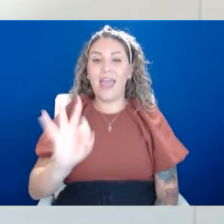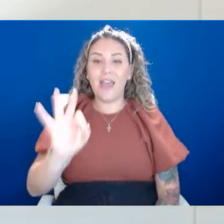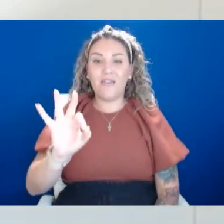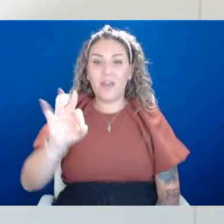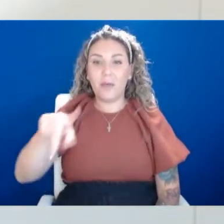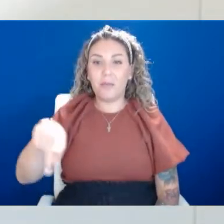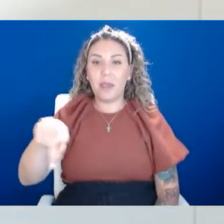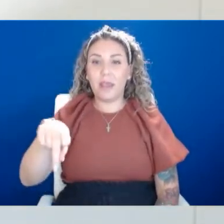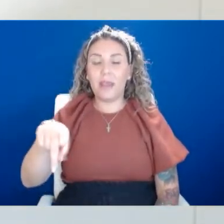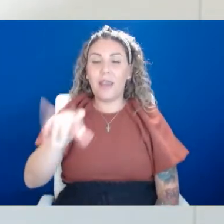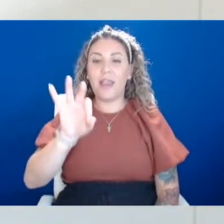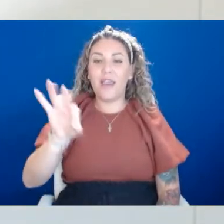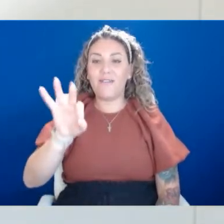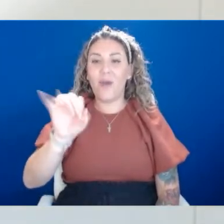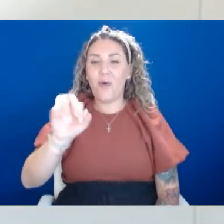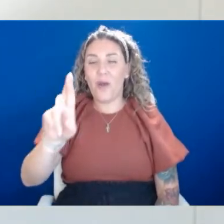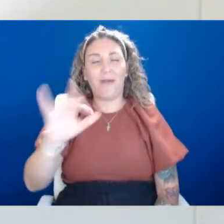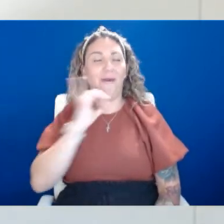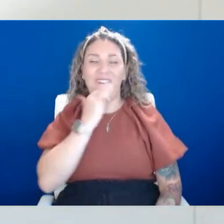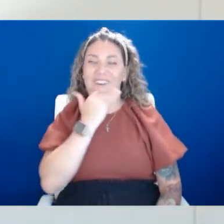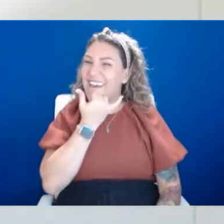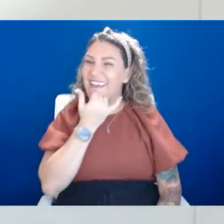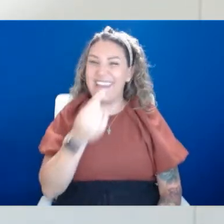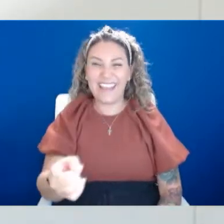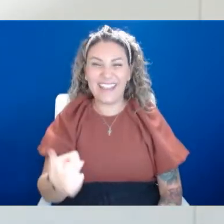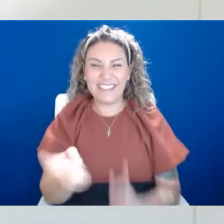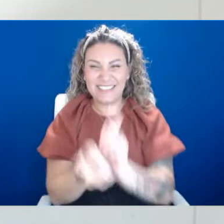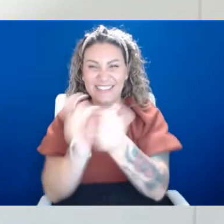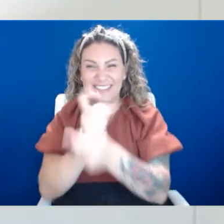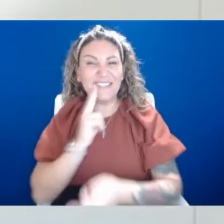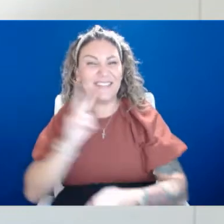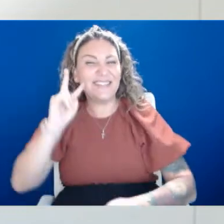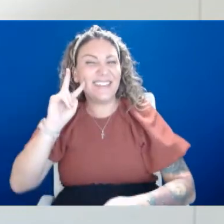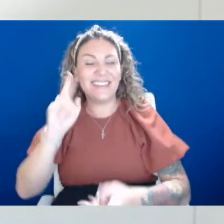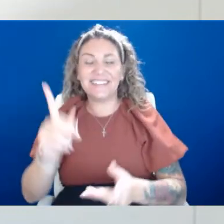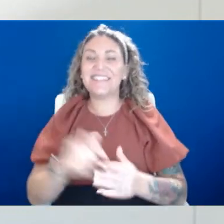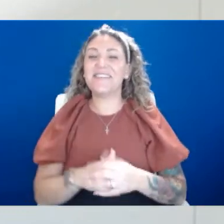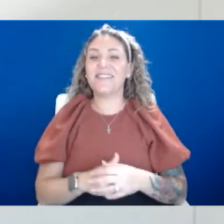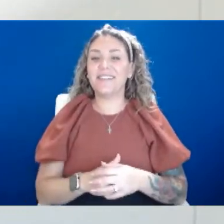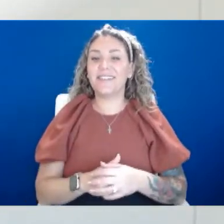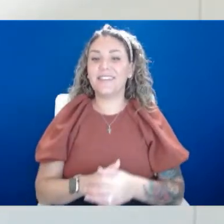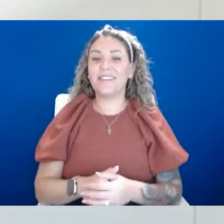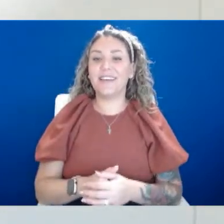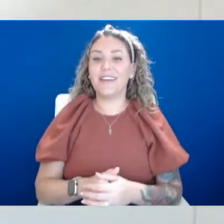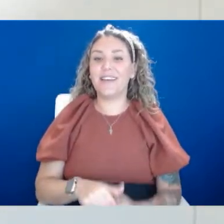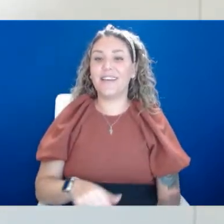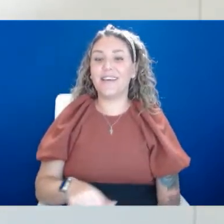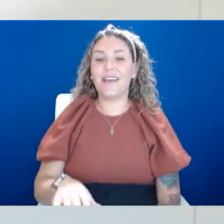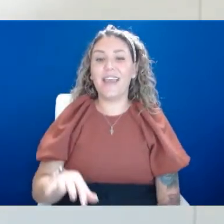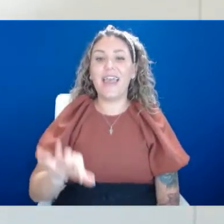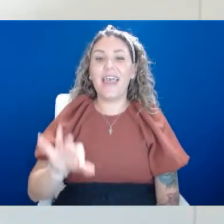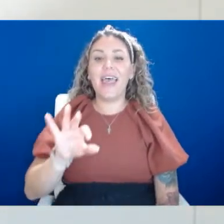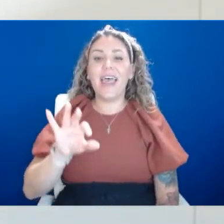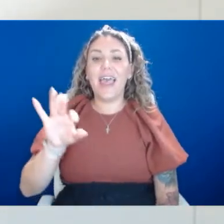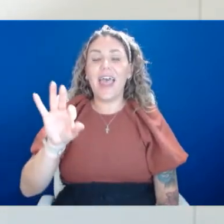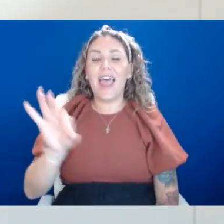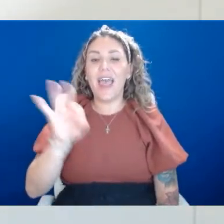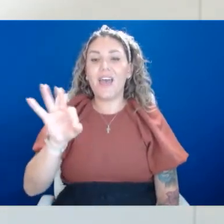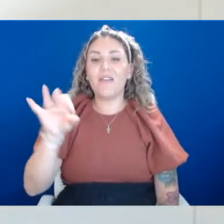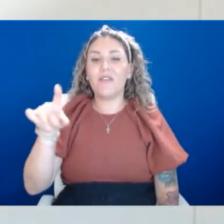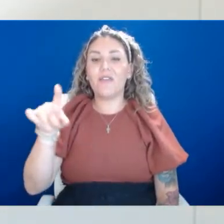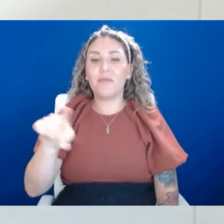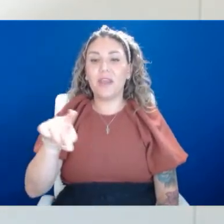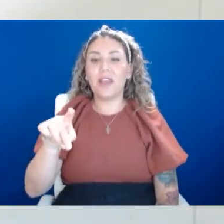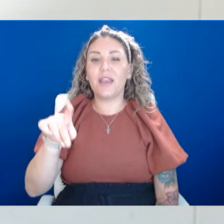FPFOR. Sorry, that's wrong. We just changed that 2 days ago just to make it easier. But it's FP Forum KC. So you can